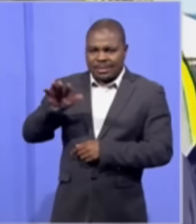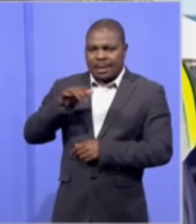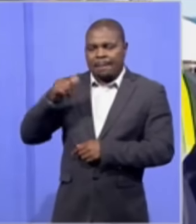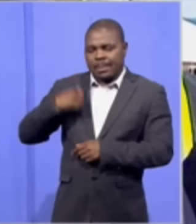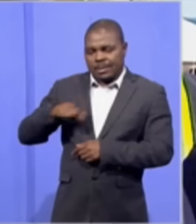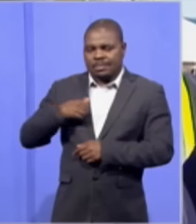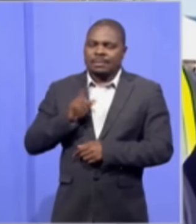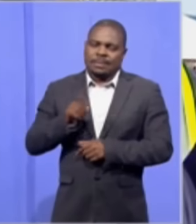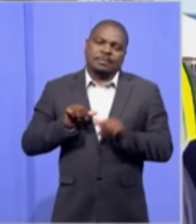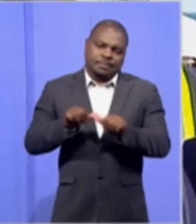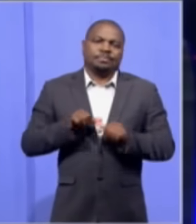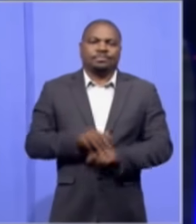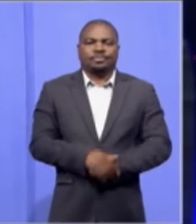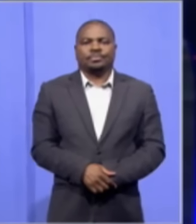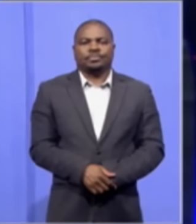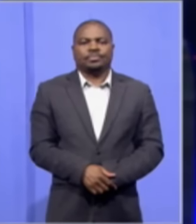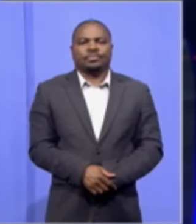masipala.